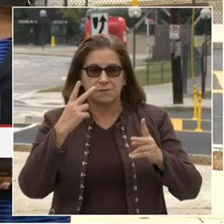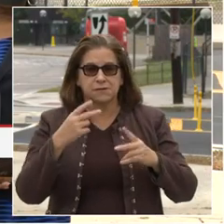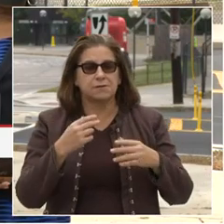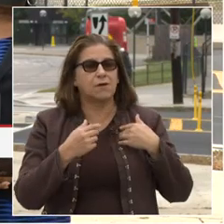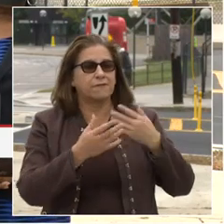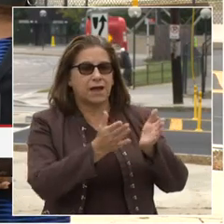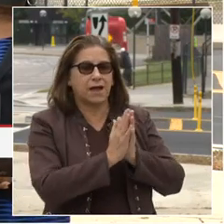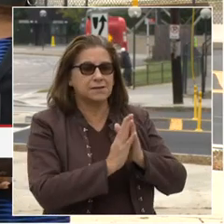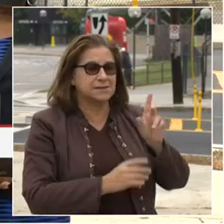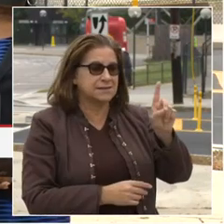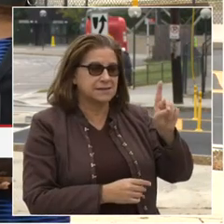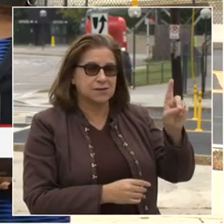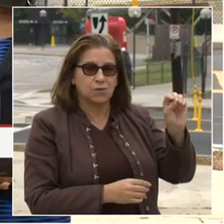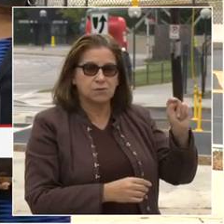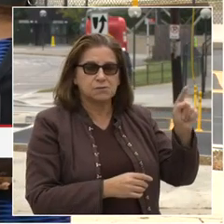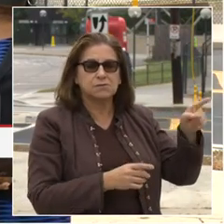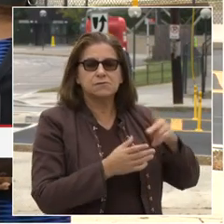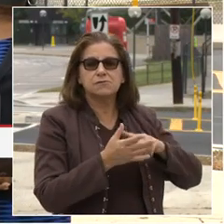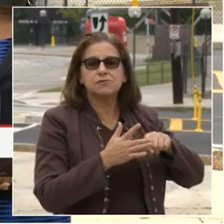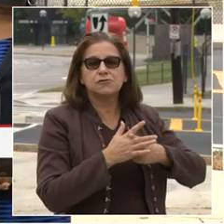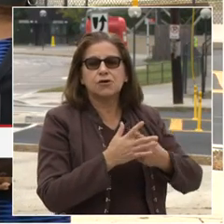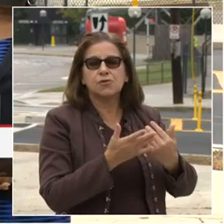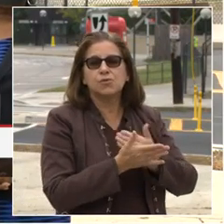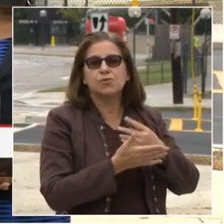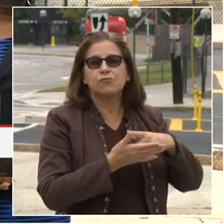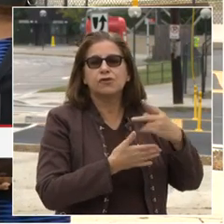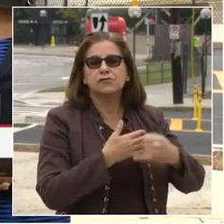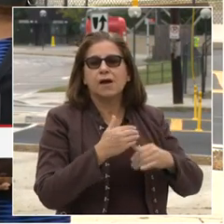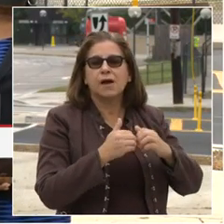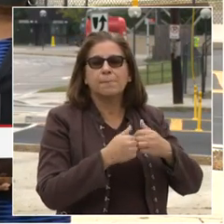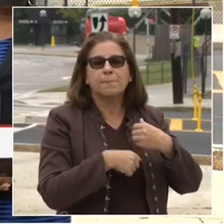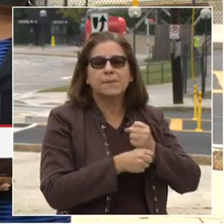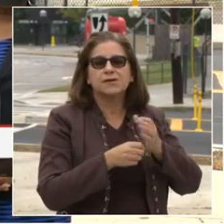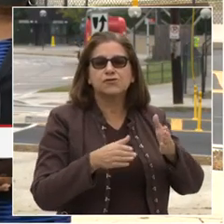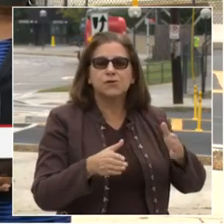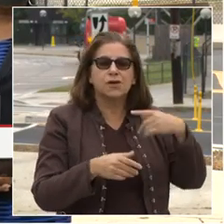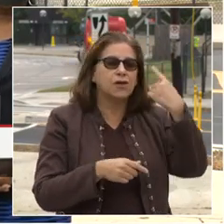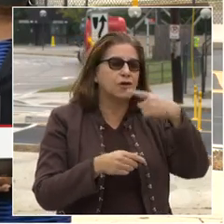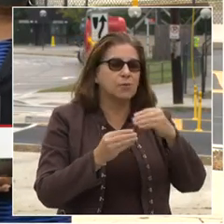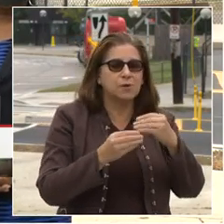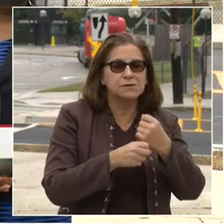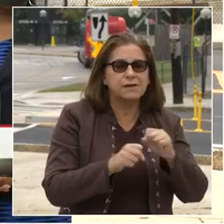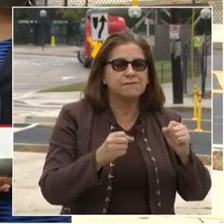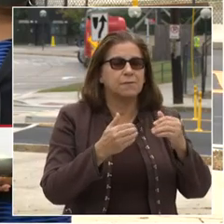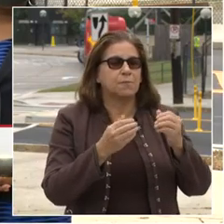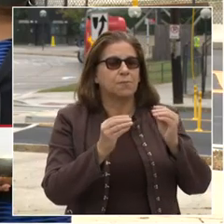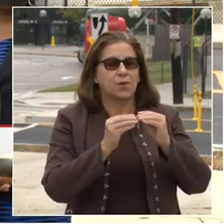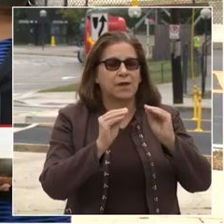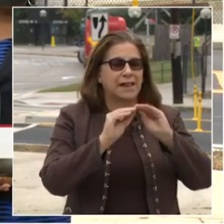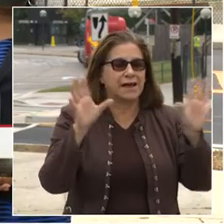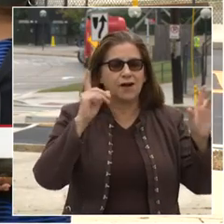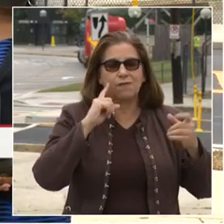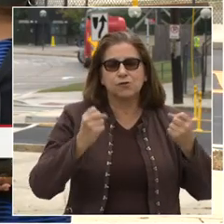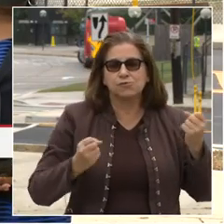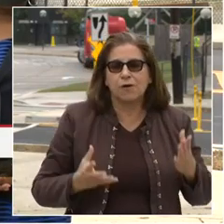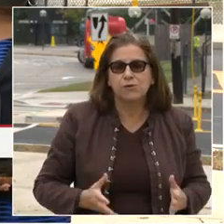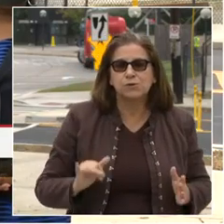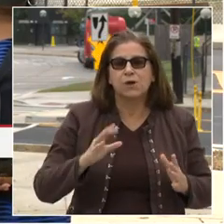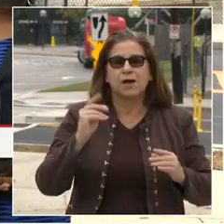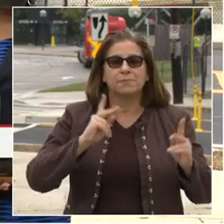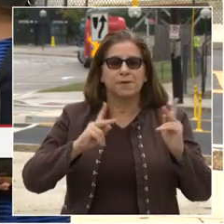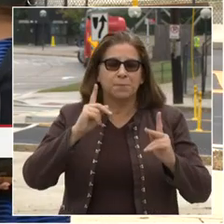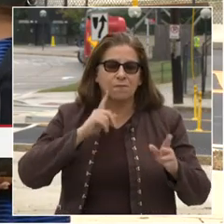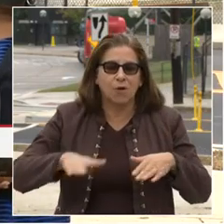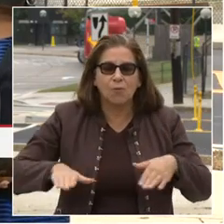accelerate these projects that will make our roads safer. This will include the installation of